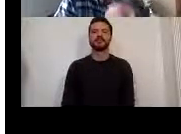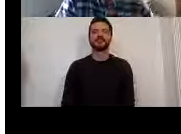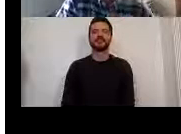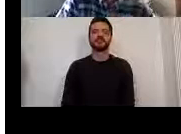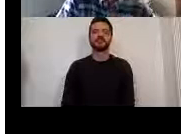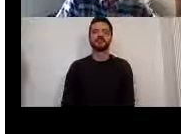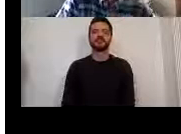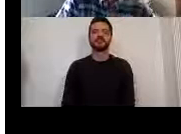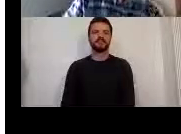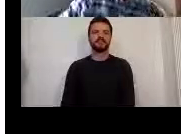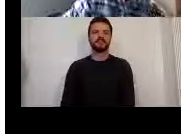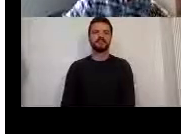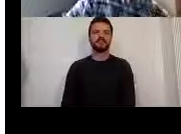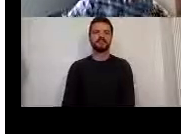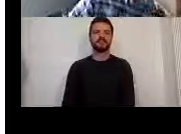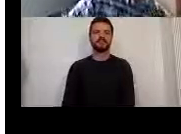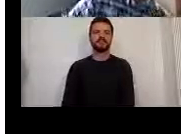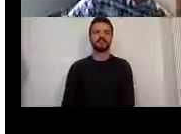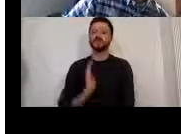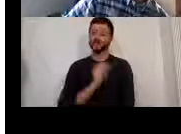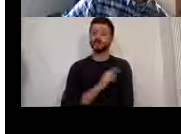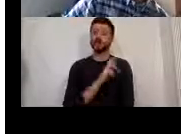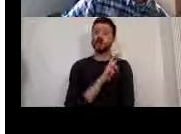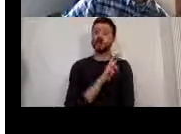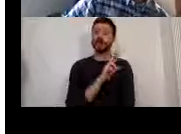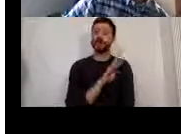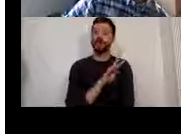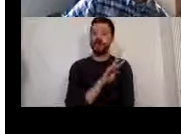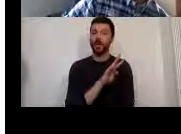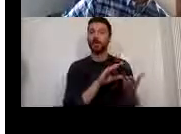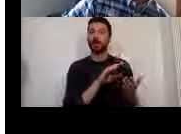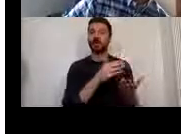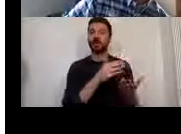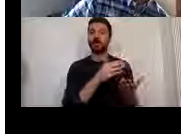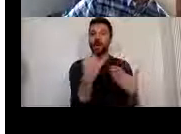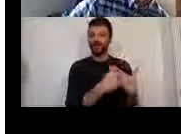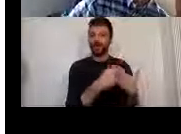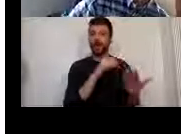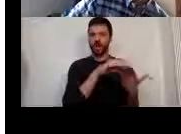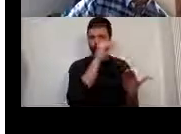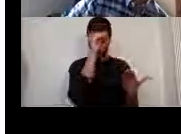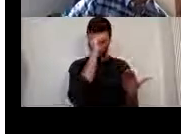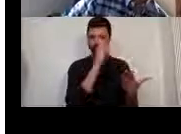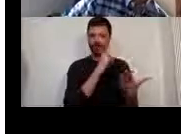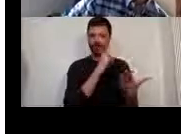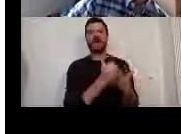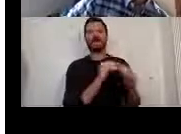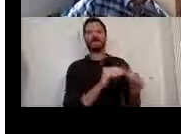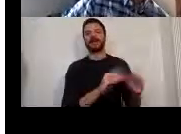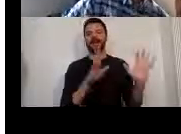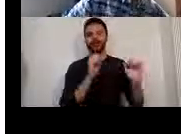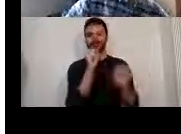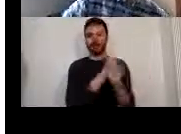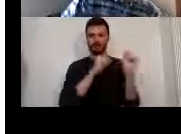took the learnings from our R34, and that was really valuable for us to really get clear on what we wanted to do for our strategies